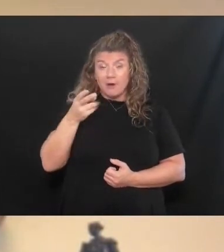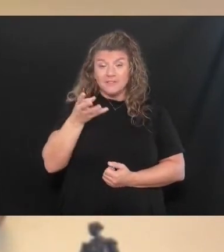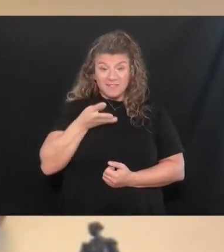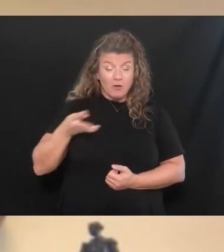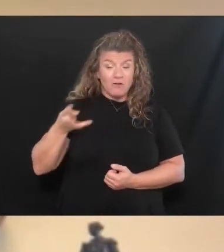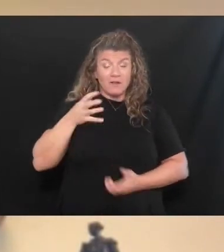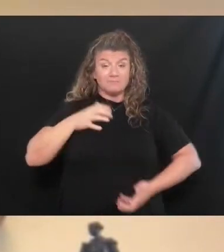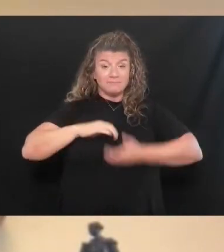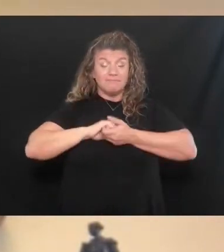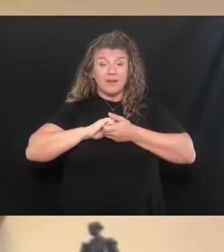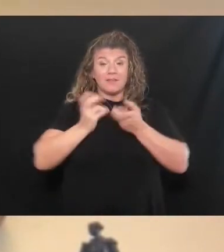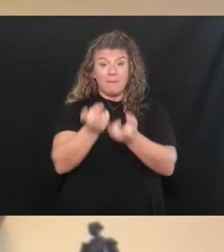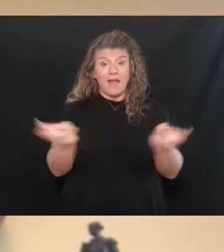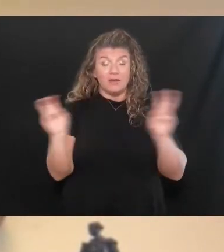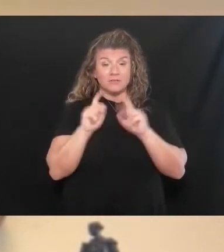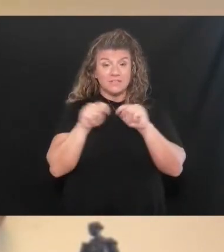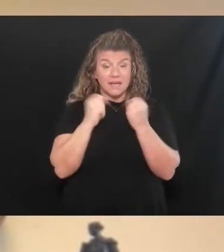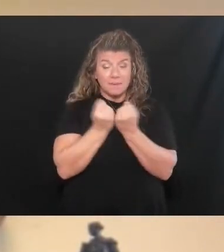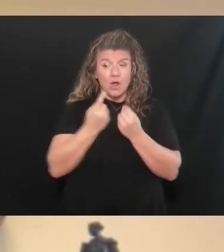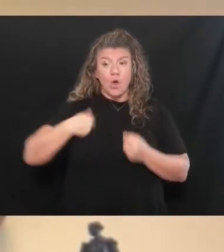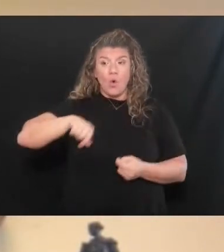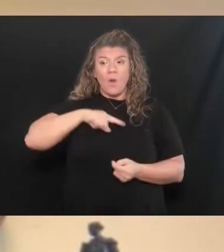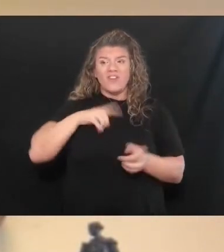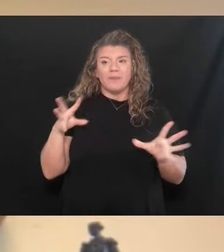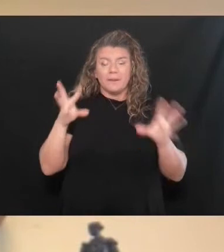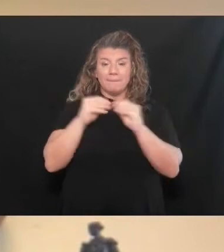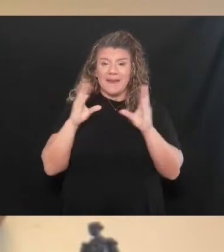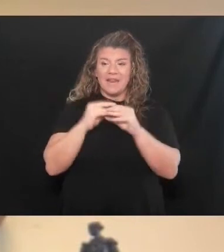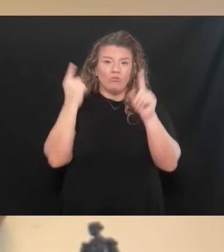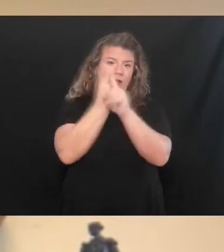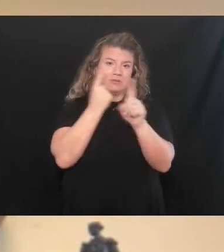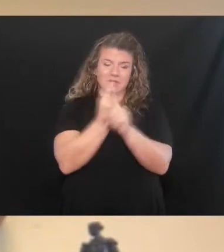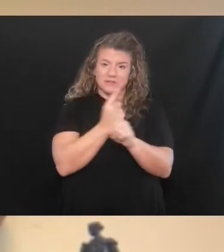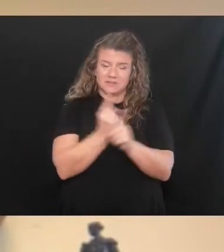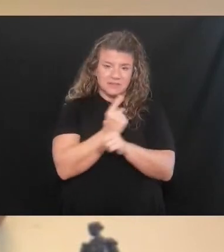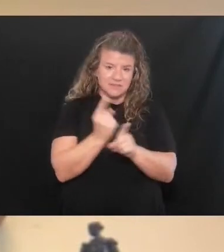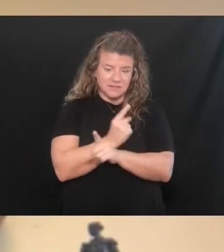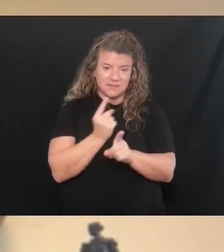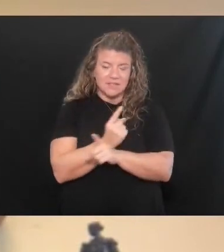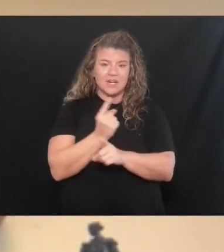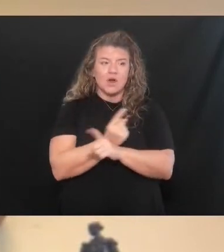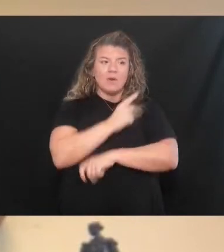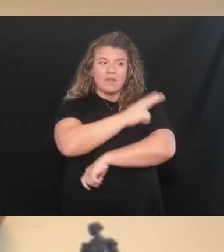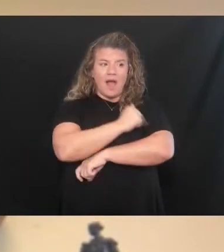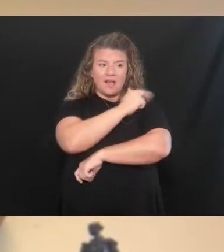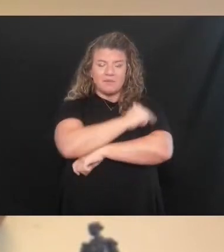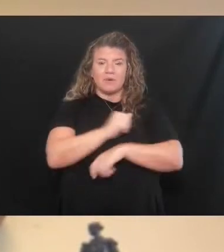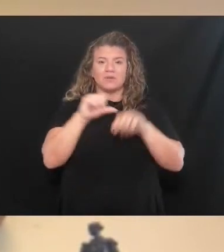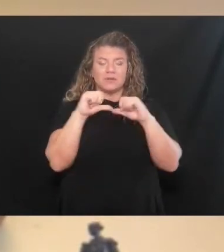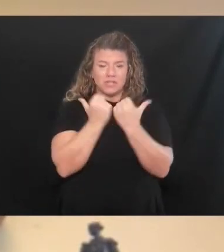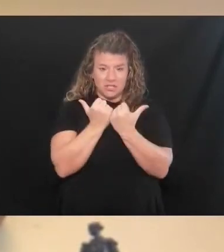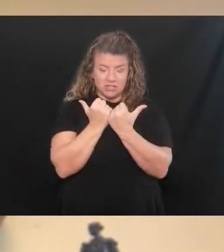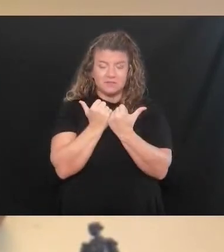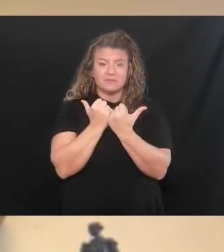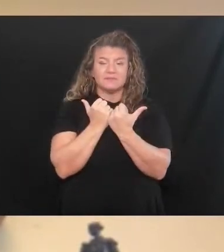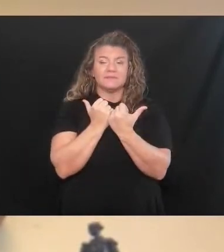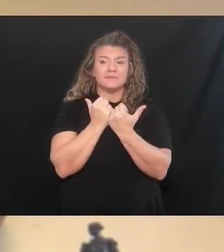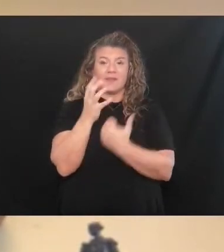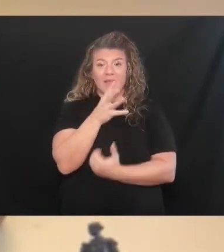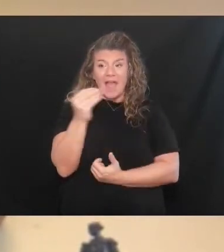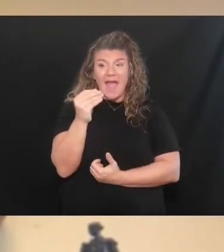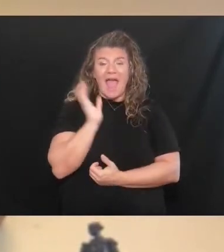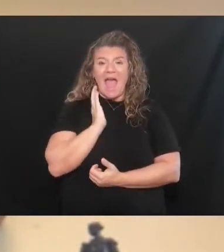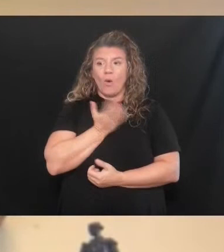from the team have been meeting on a regular basis with the Hospital Association and